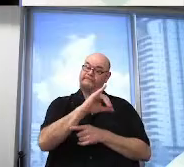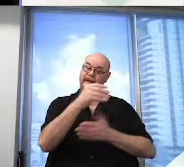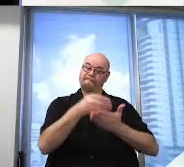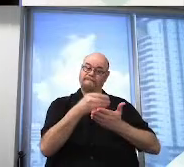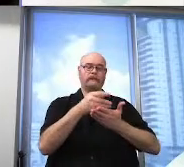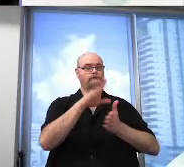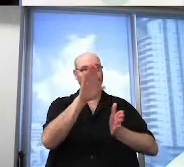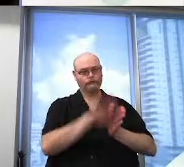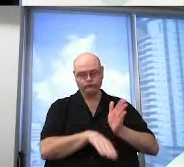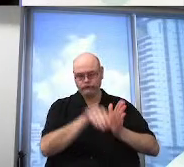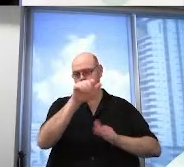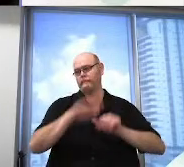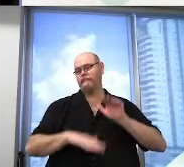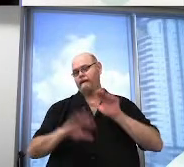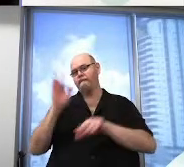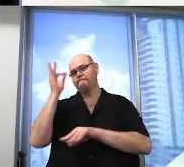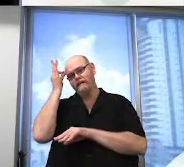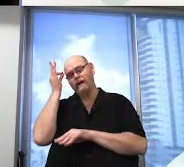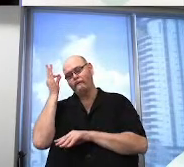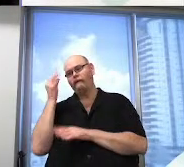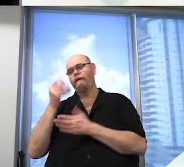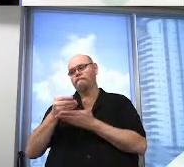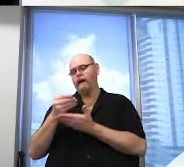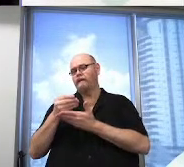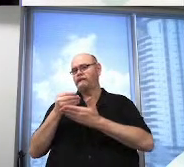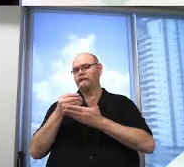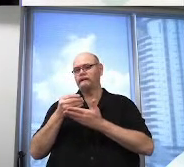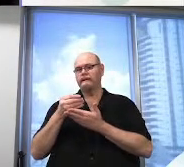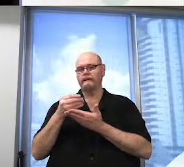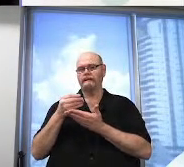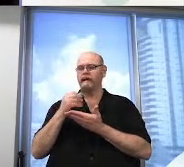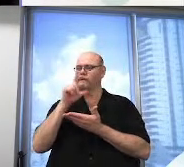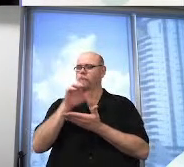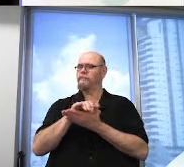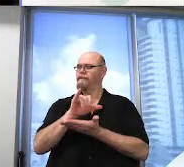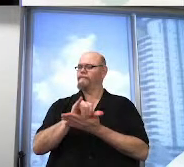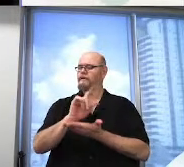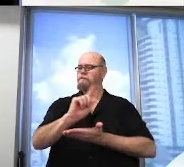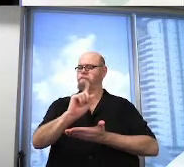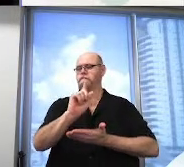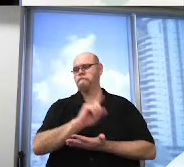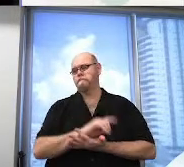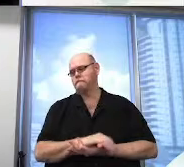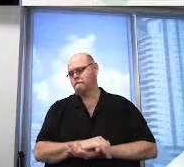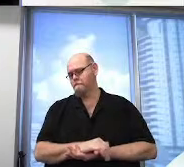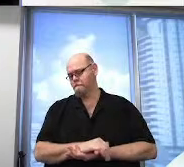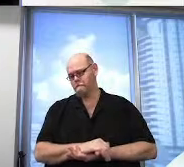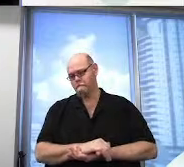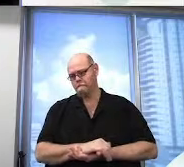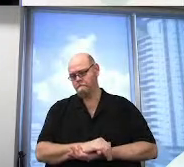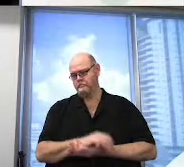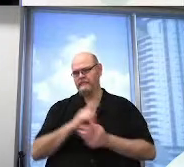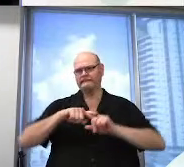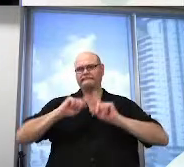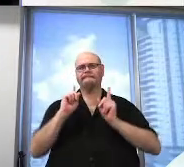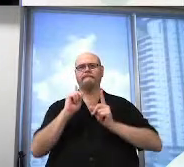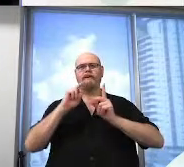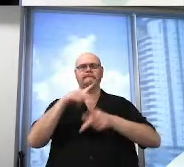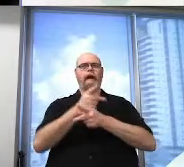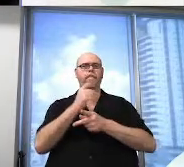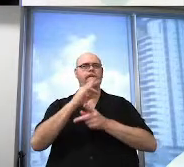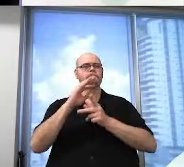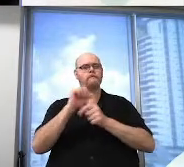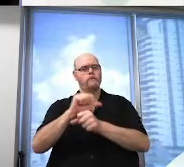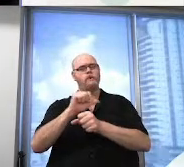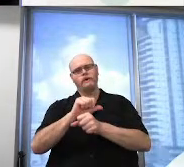processes there is way cheaper than doing it federal funding. It's that I don't believe that. It's different scope